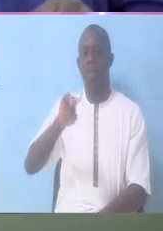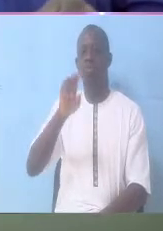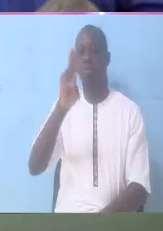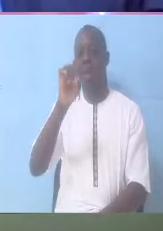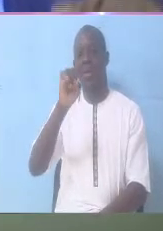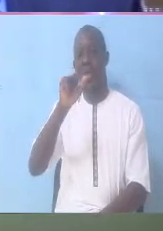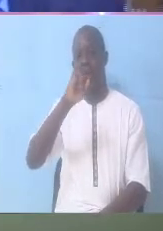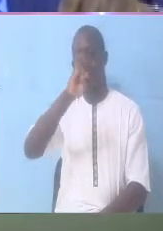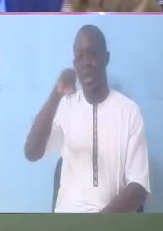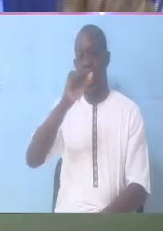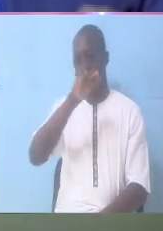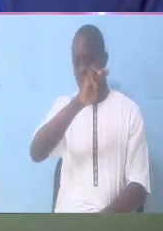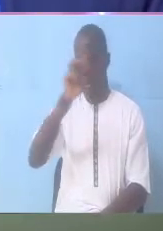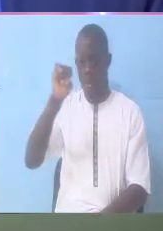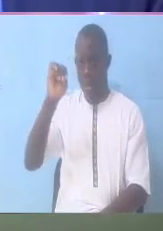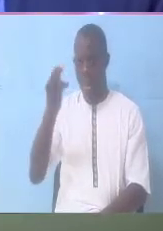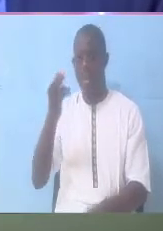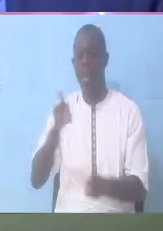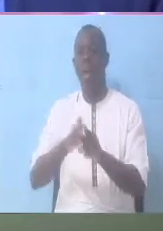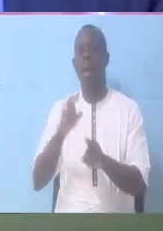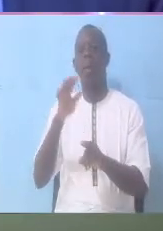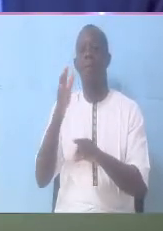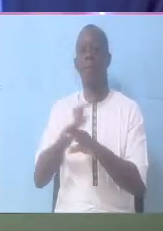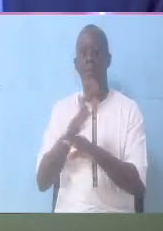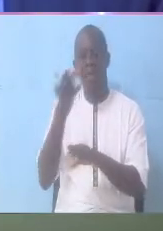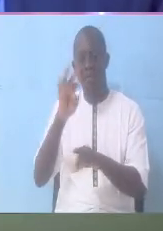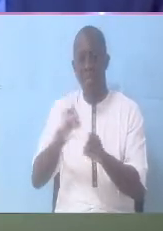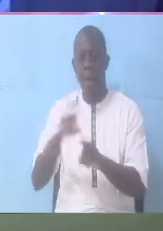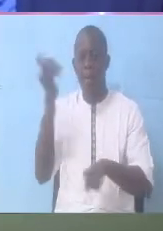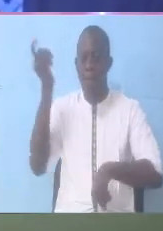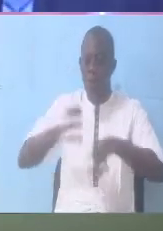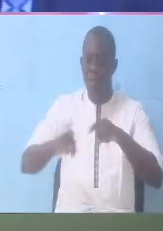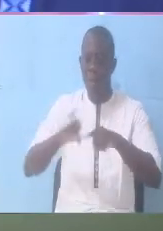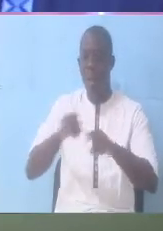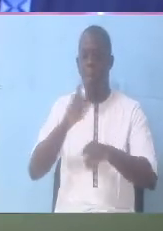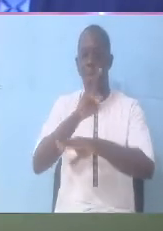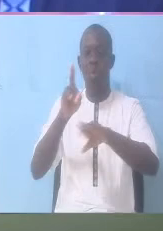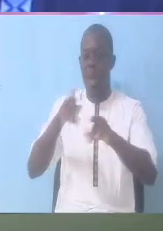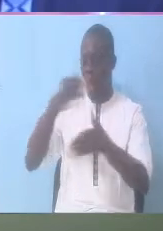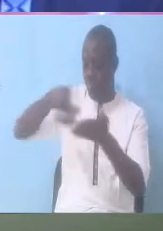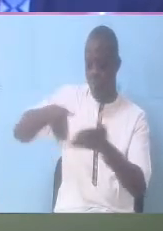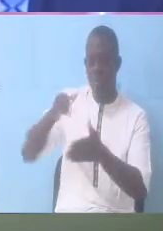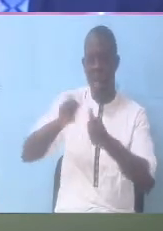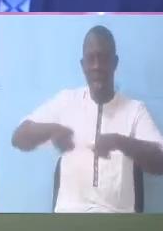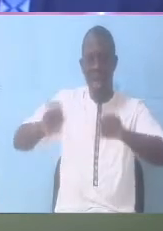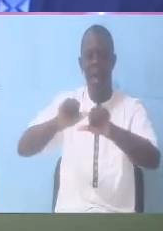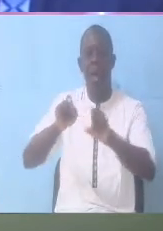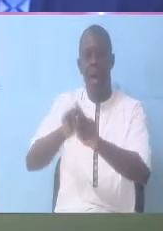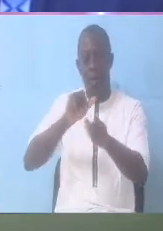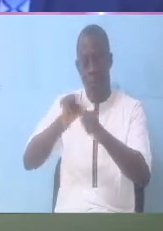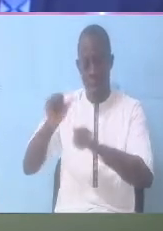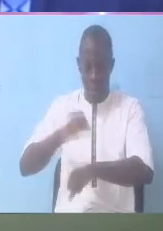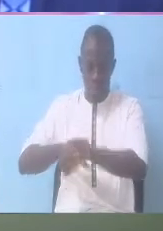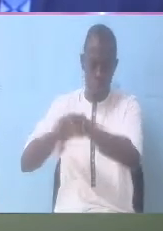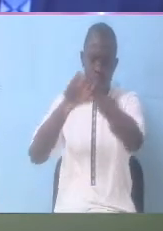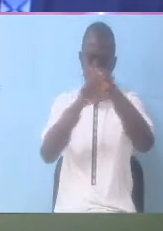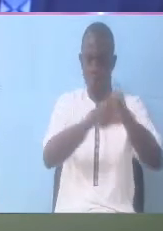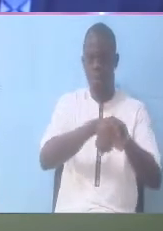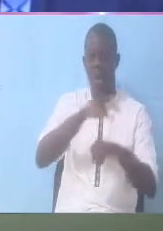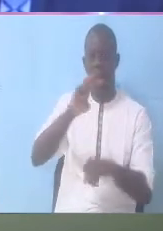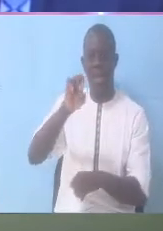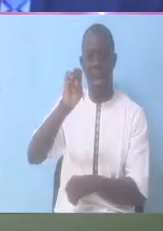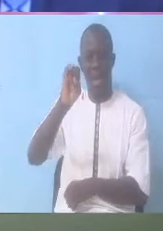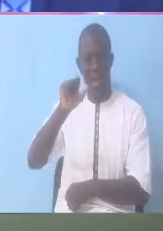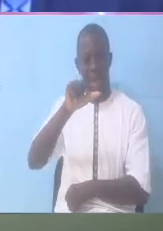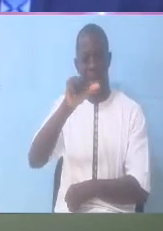brought to the NIA and beaten there. Barika moile NIA tumbul ni Musa Jamme ka kambe nyina pour molla ike muta da